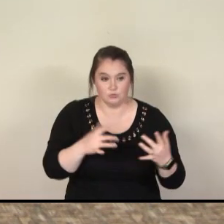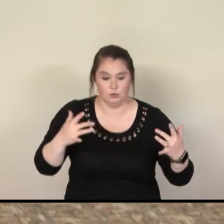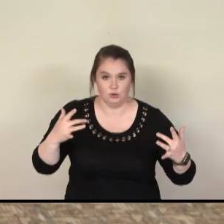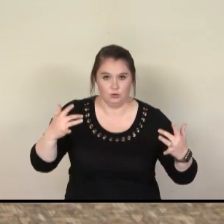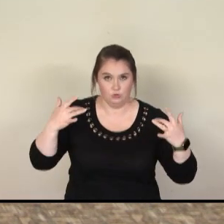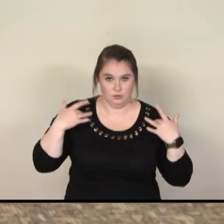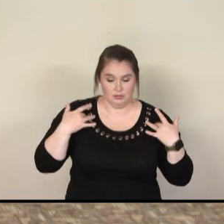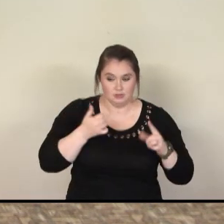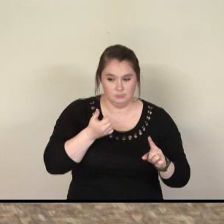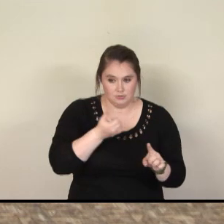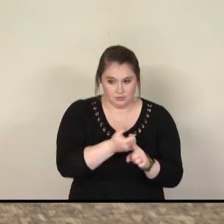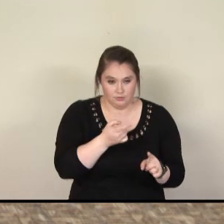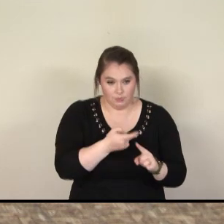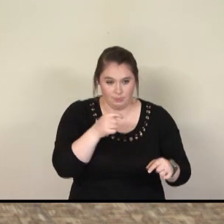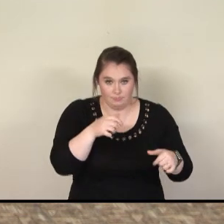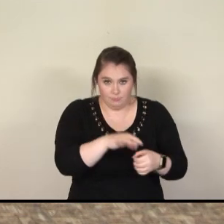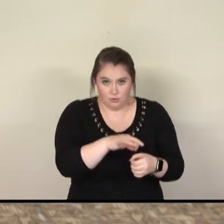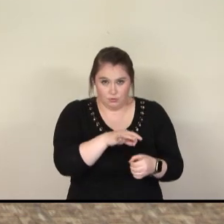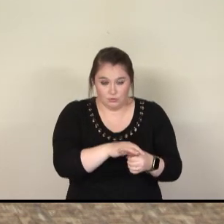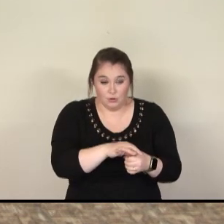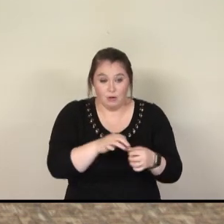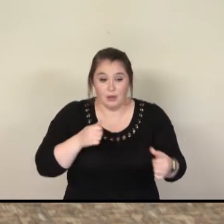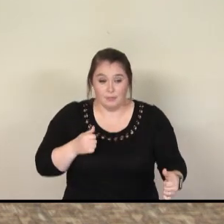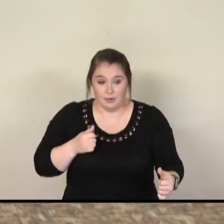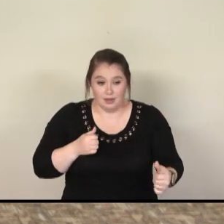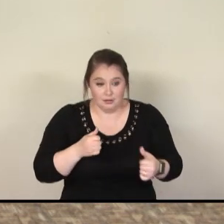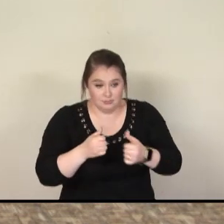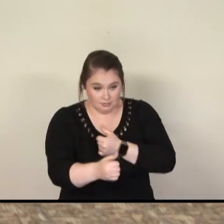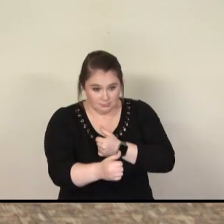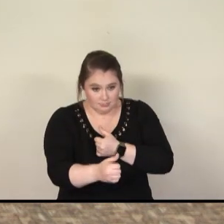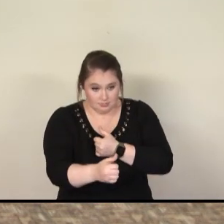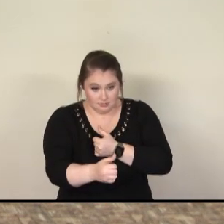this. So it passes